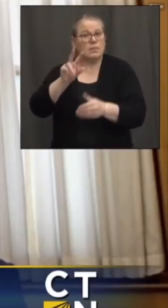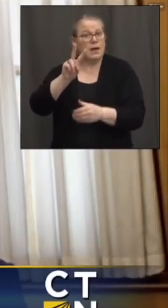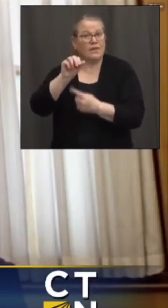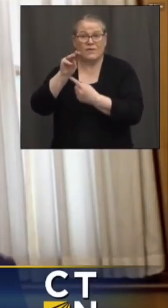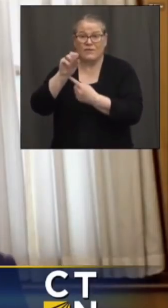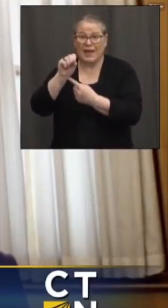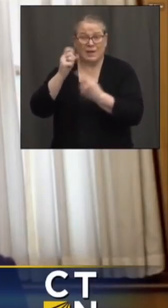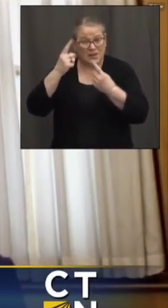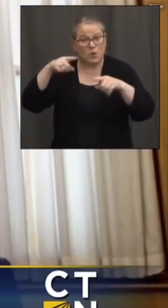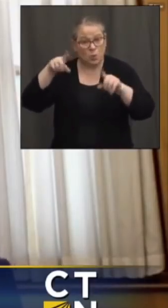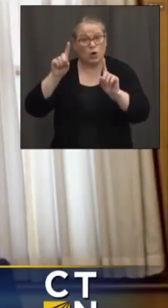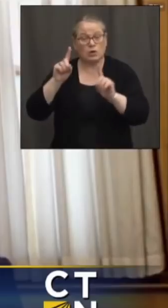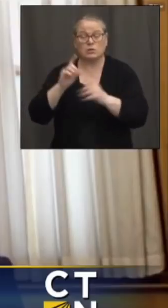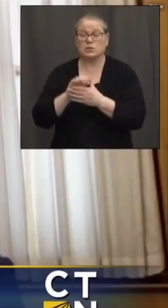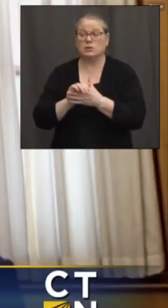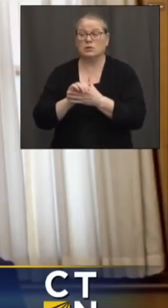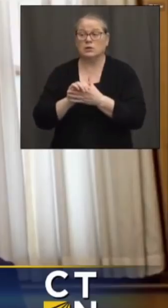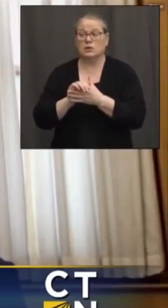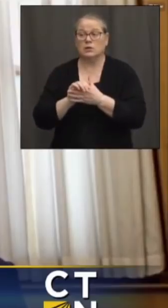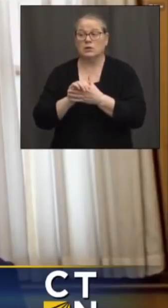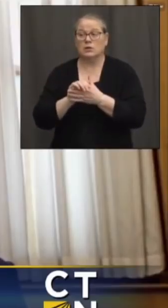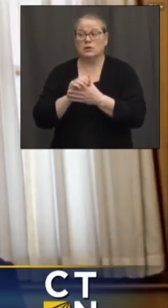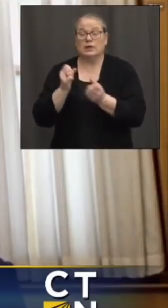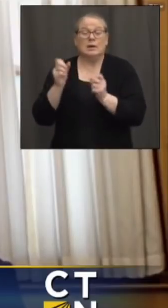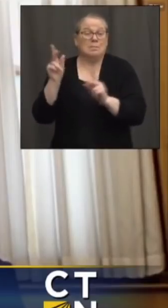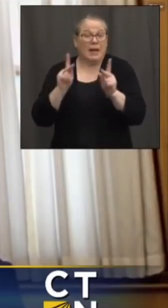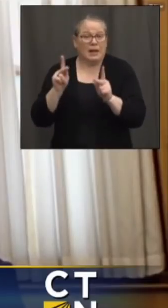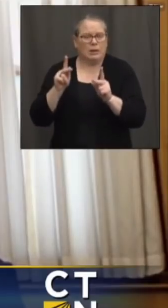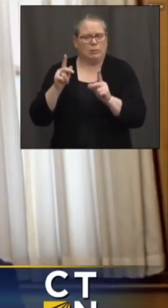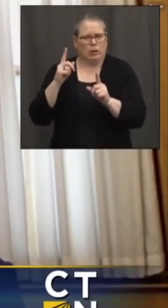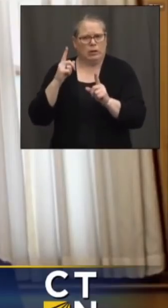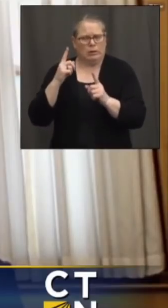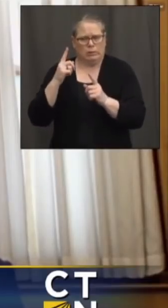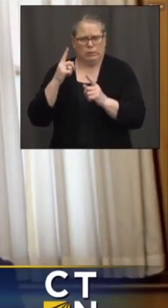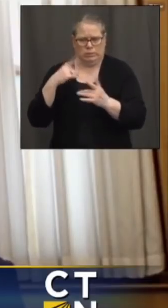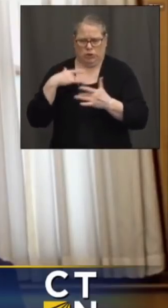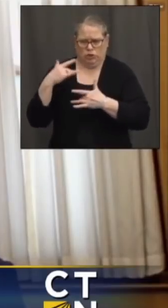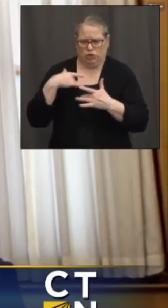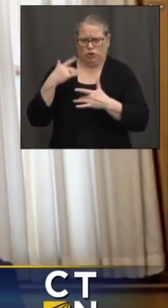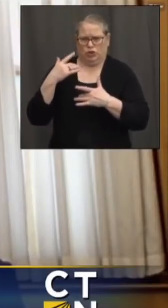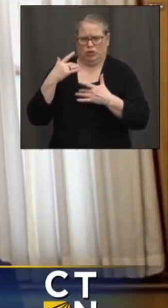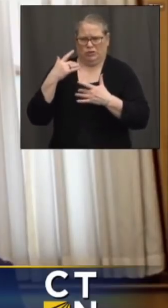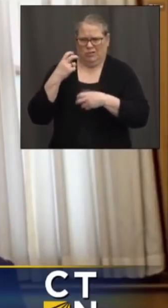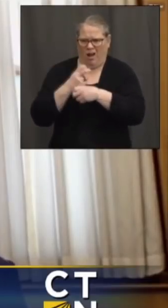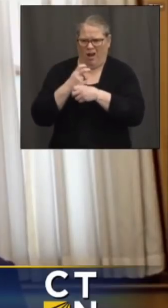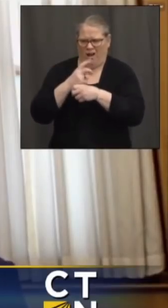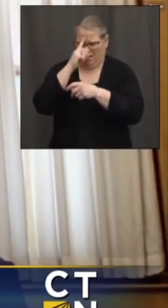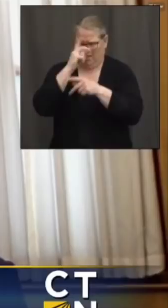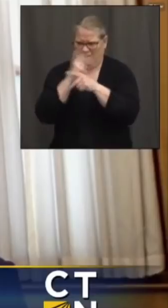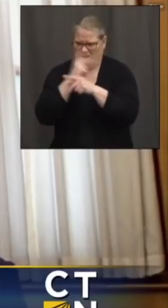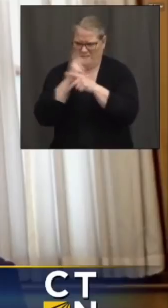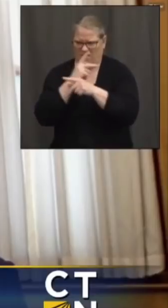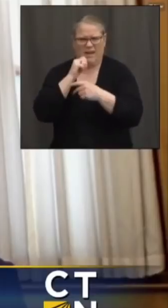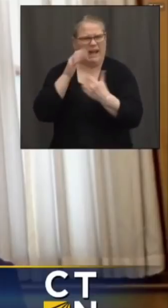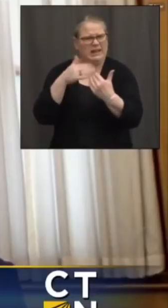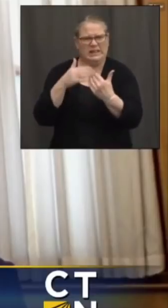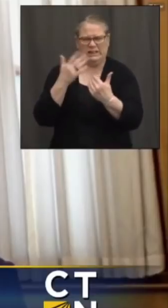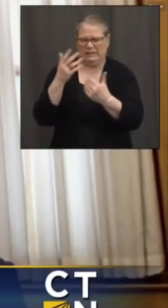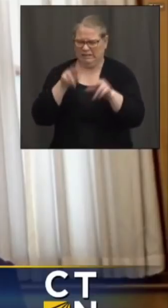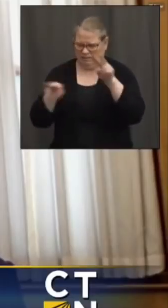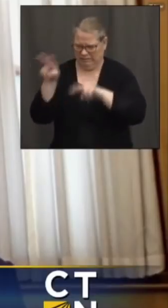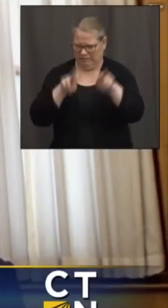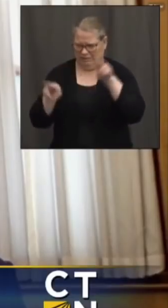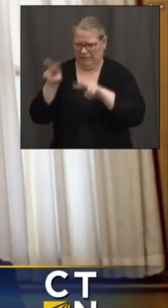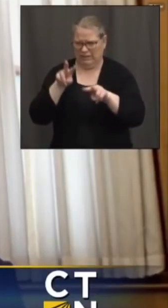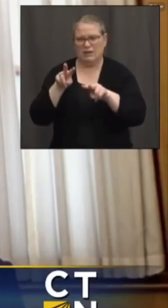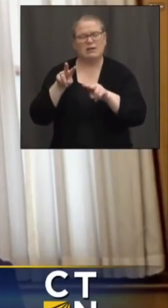it to not be as intuitive, and we empathize with some of those concerns. So we're working to, make it easier for people,